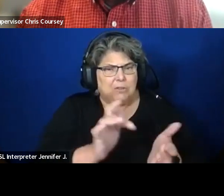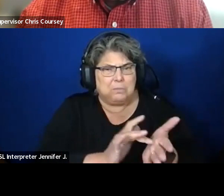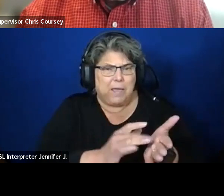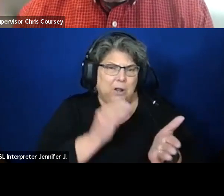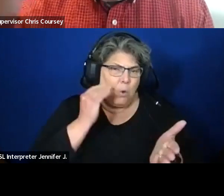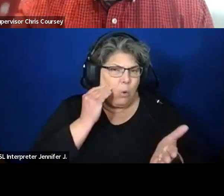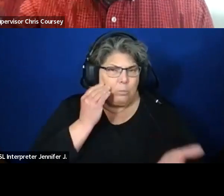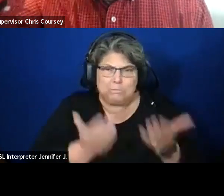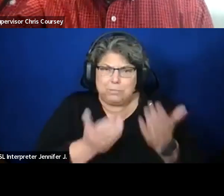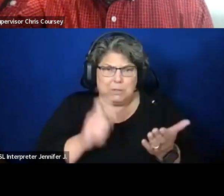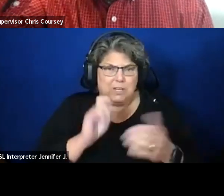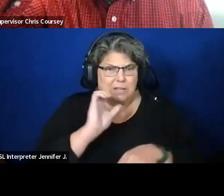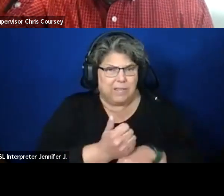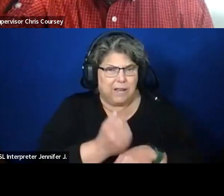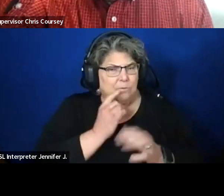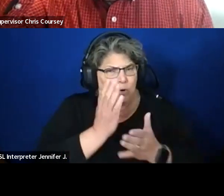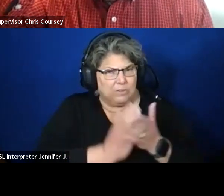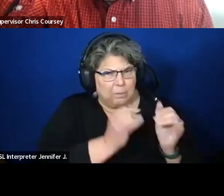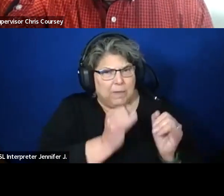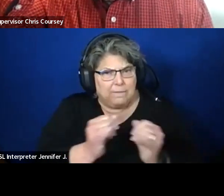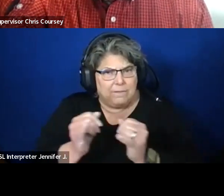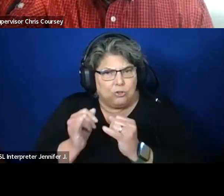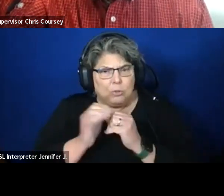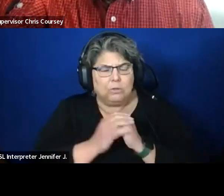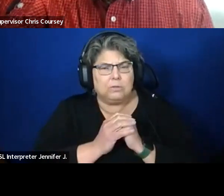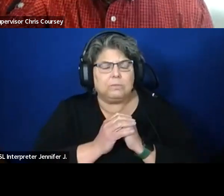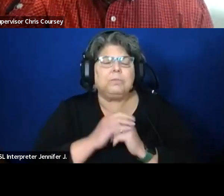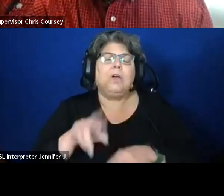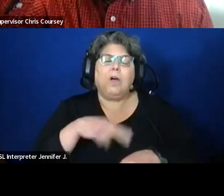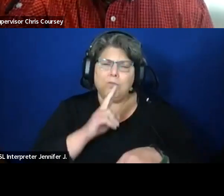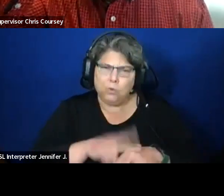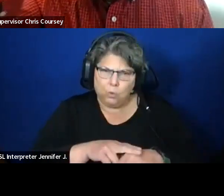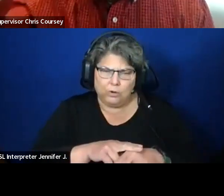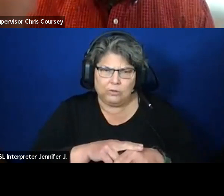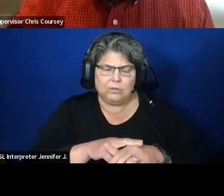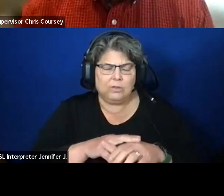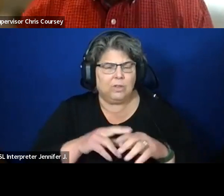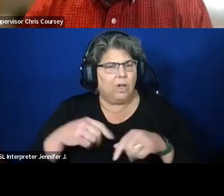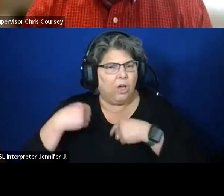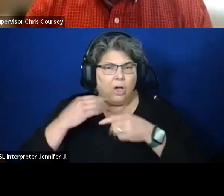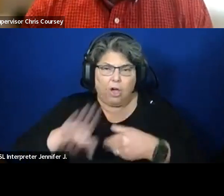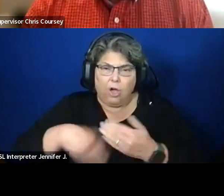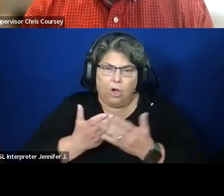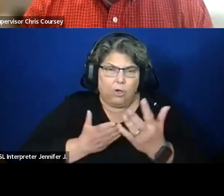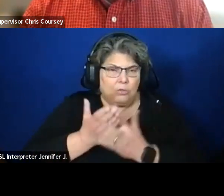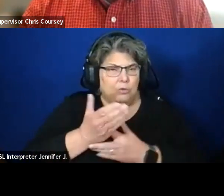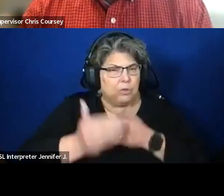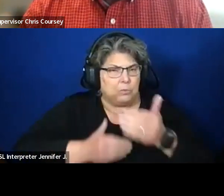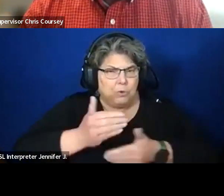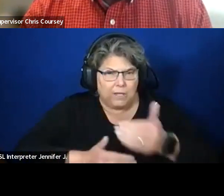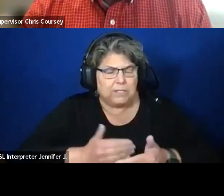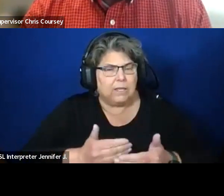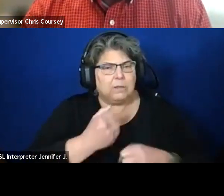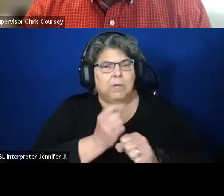be necessary for individuals. Of course, all along the way, ensuring that folks are